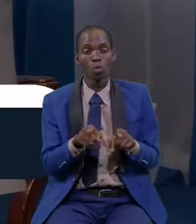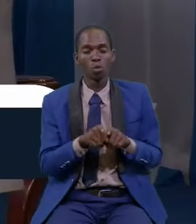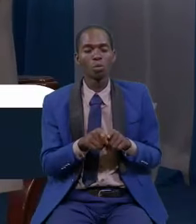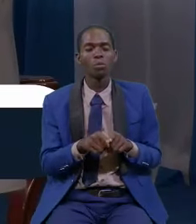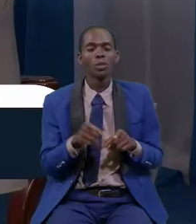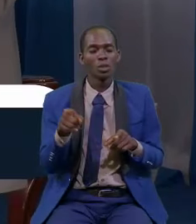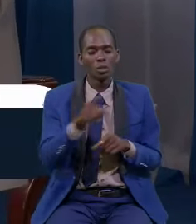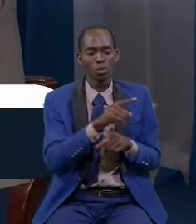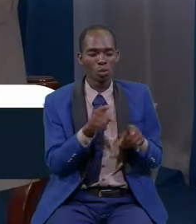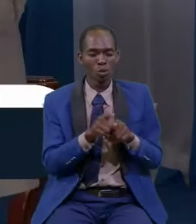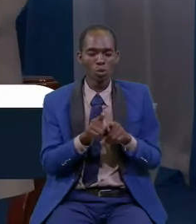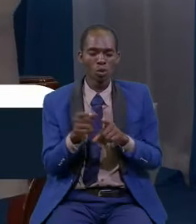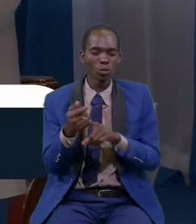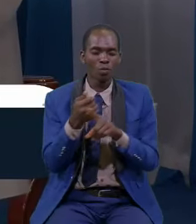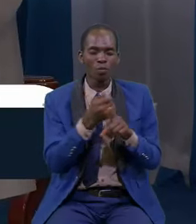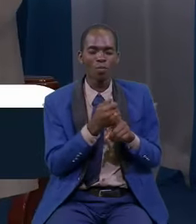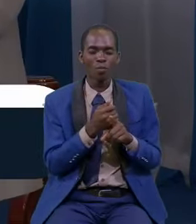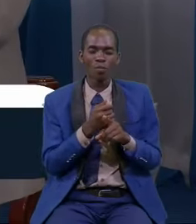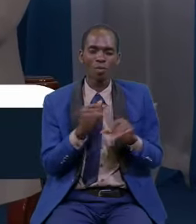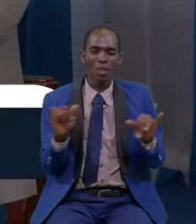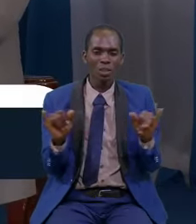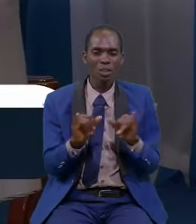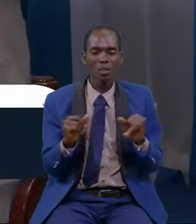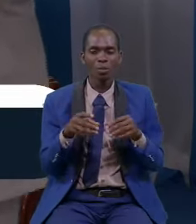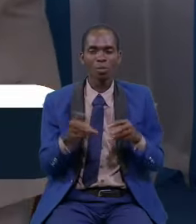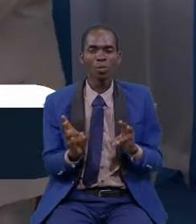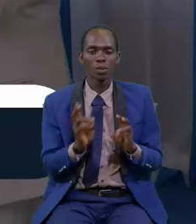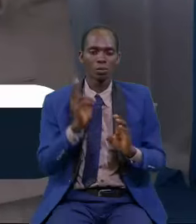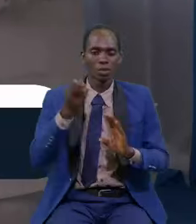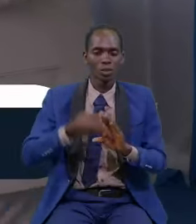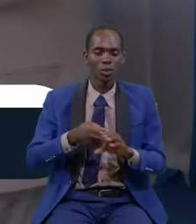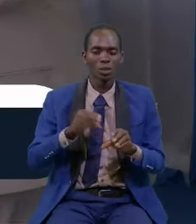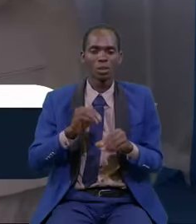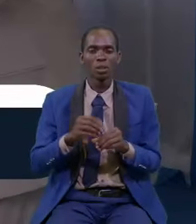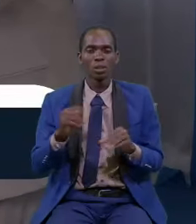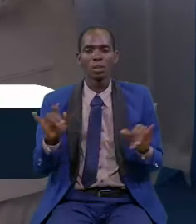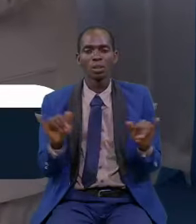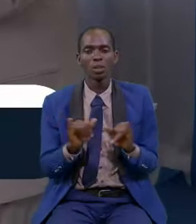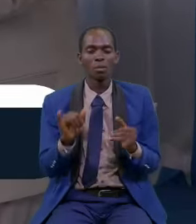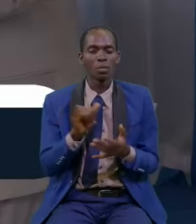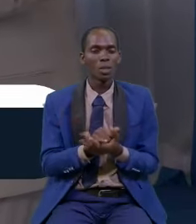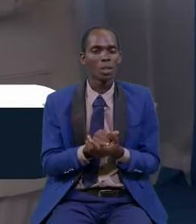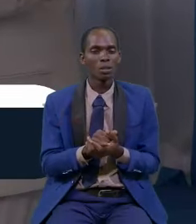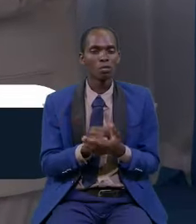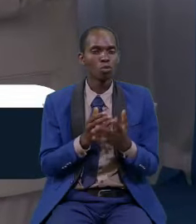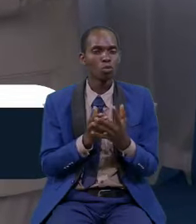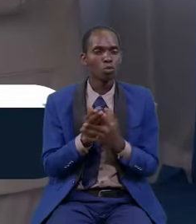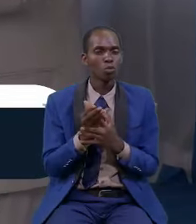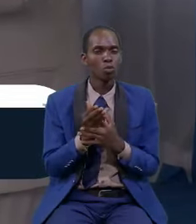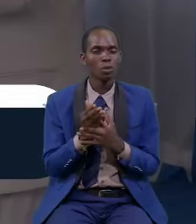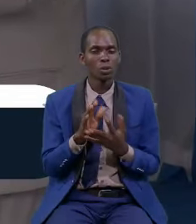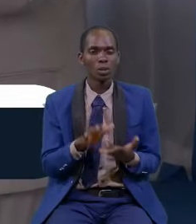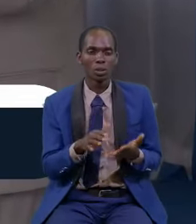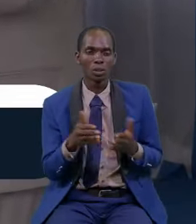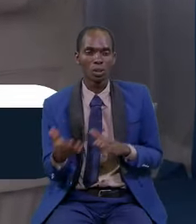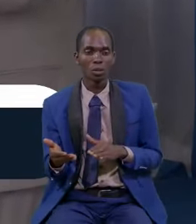himself likewise took part of the same, that through death, the death at